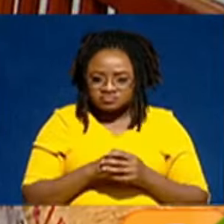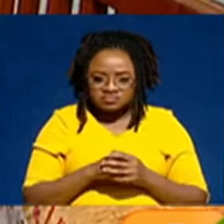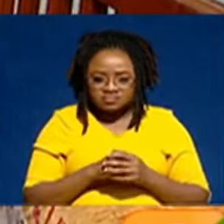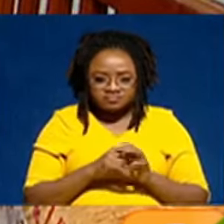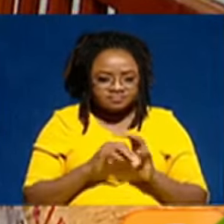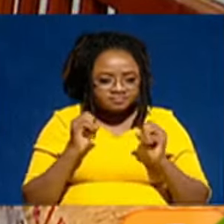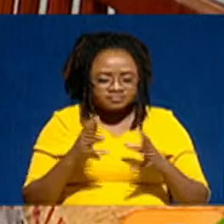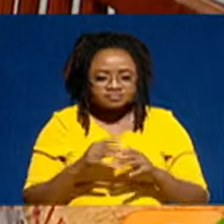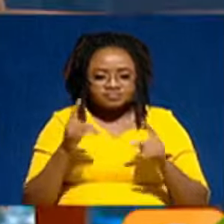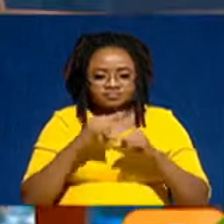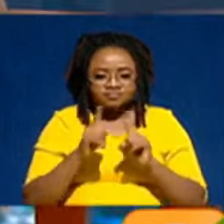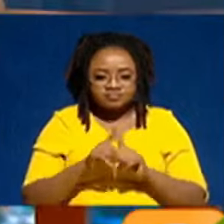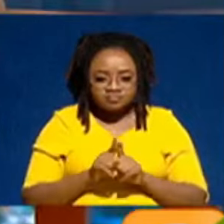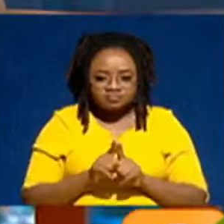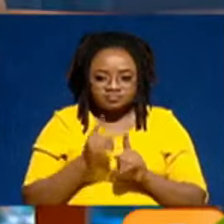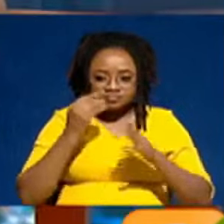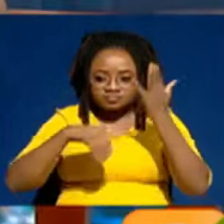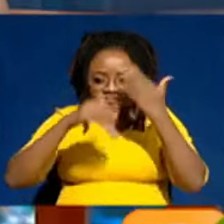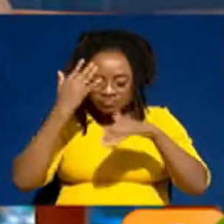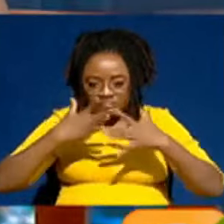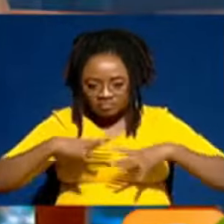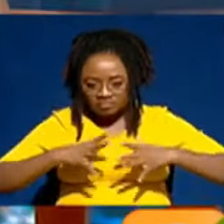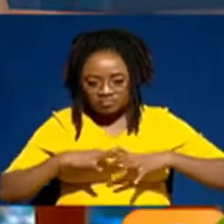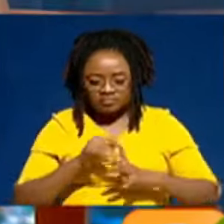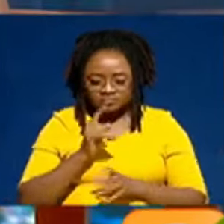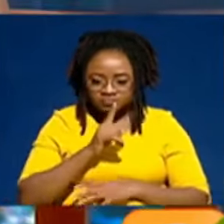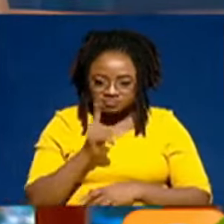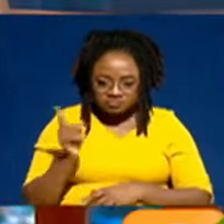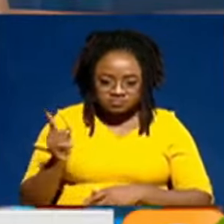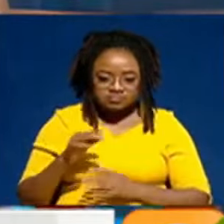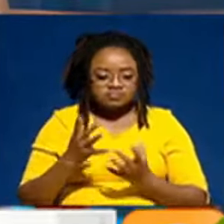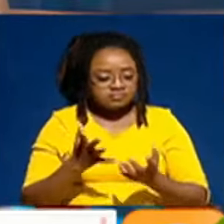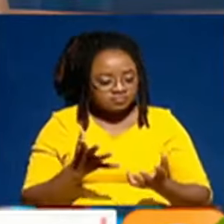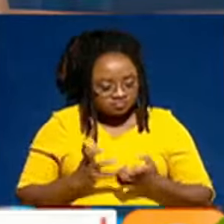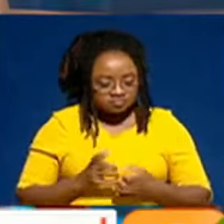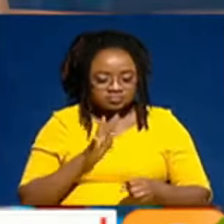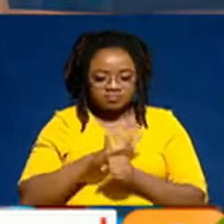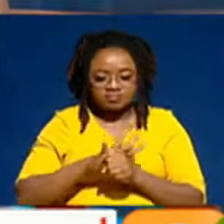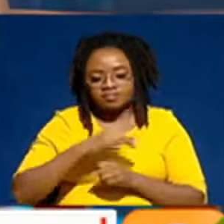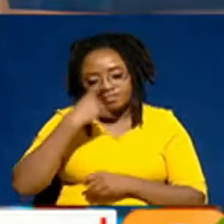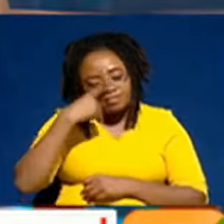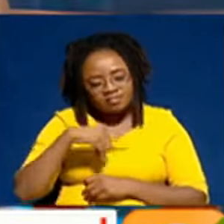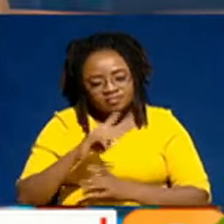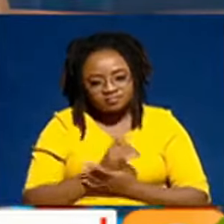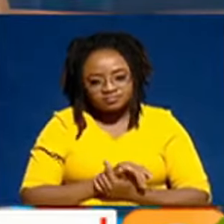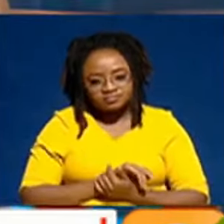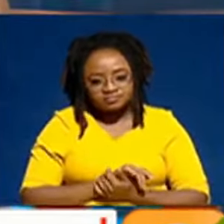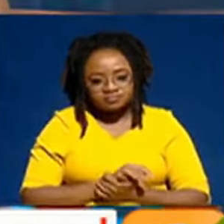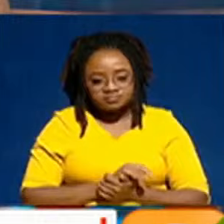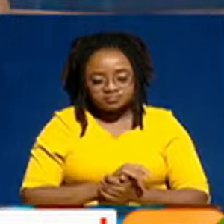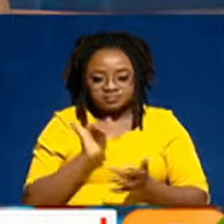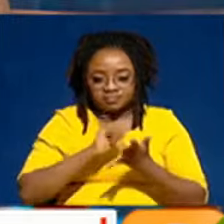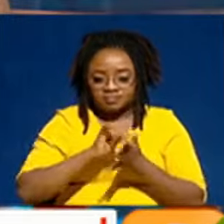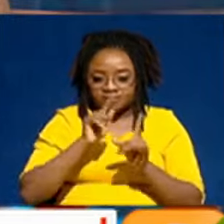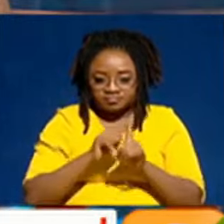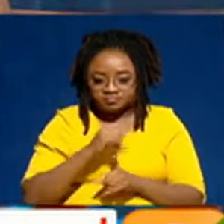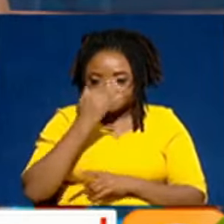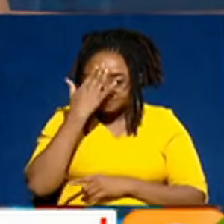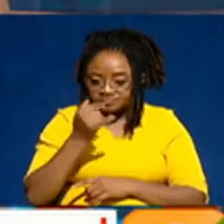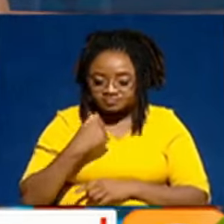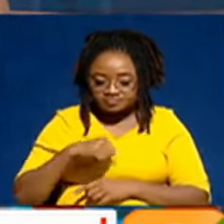the professionals are fighting to have zoning and zoning policies respected. And that is why I think we're also